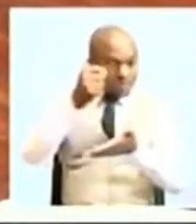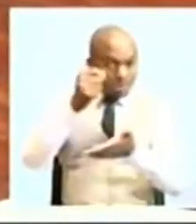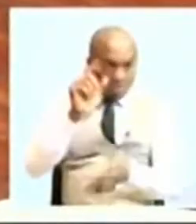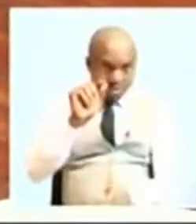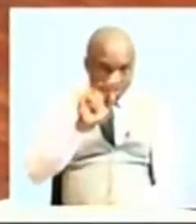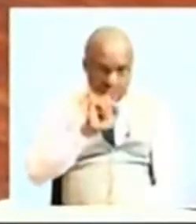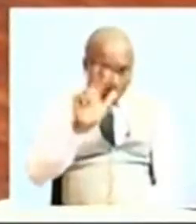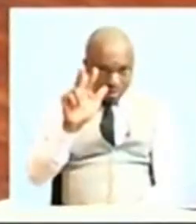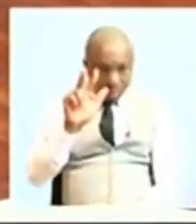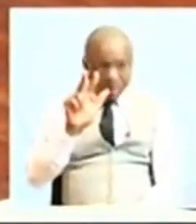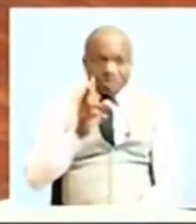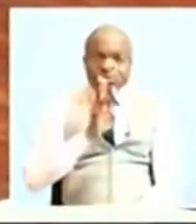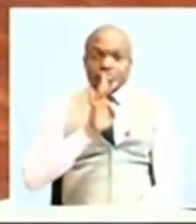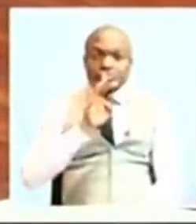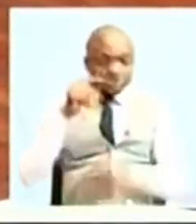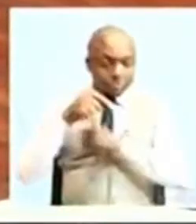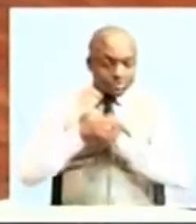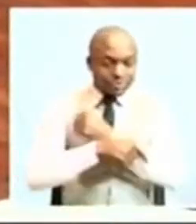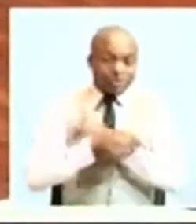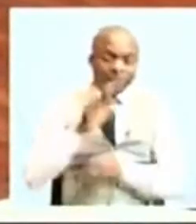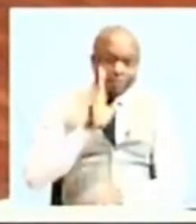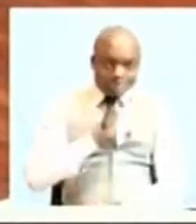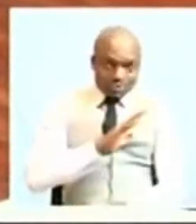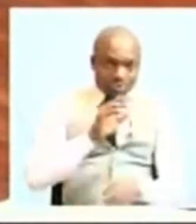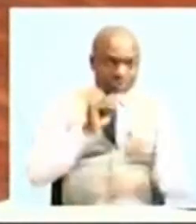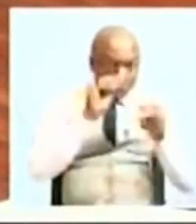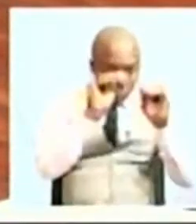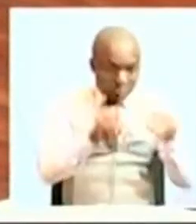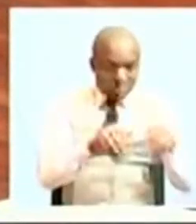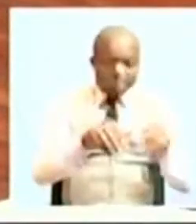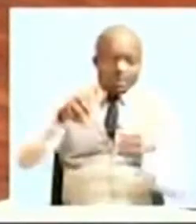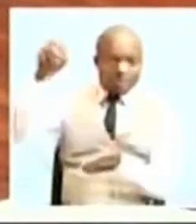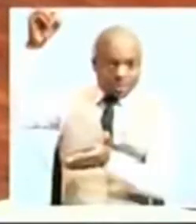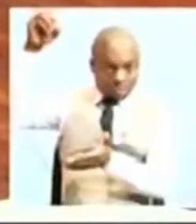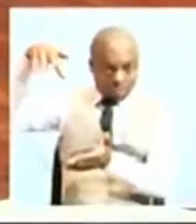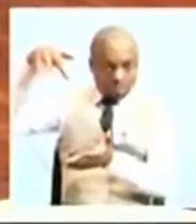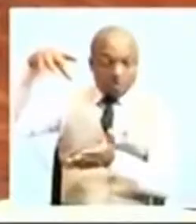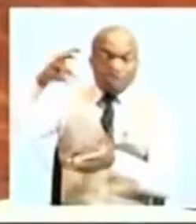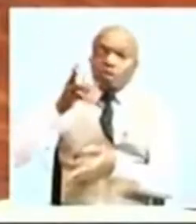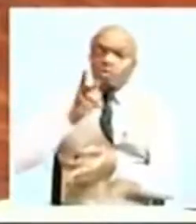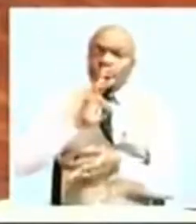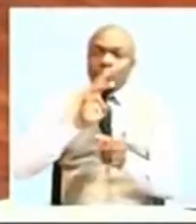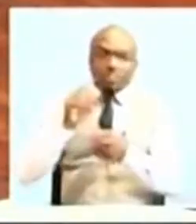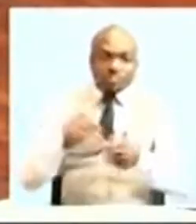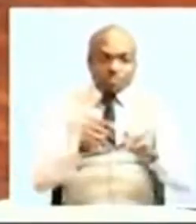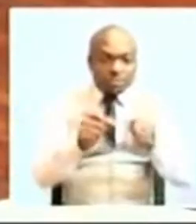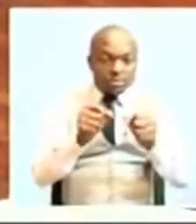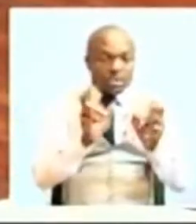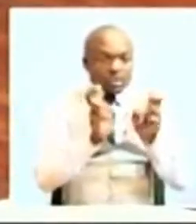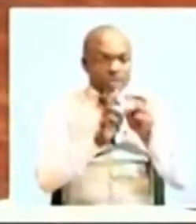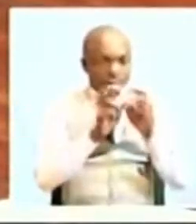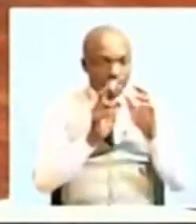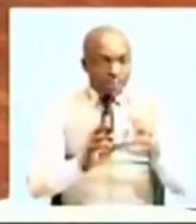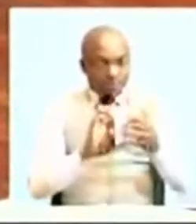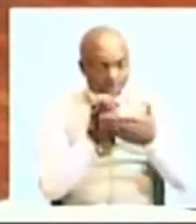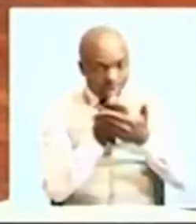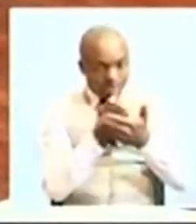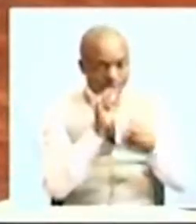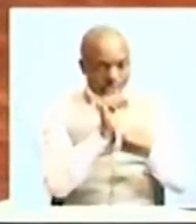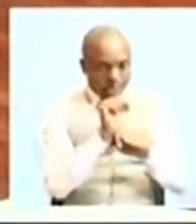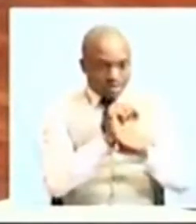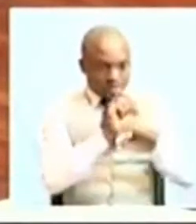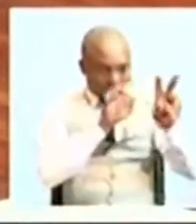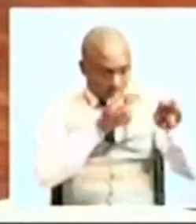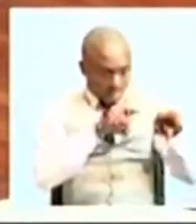2023. The borehole has since been drilled and equipped with solar mechanized water system. The contractor was engaged to work on the